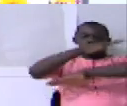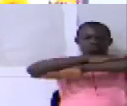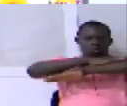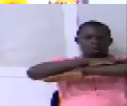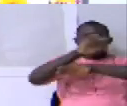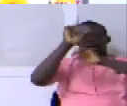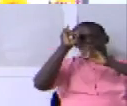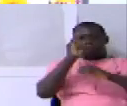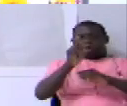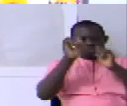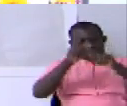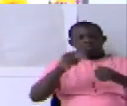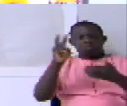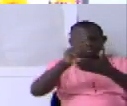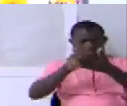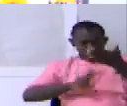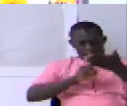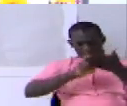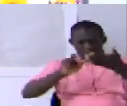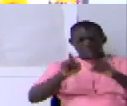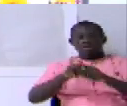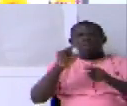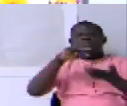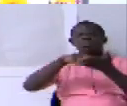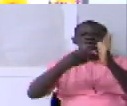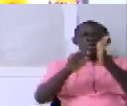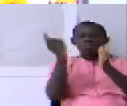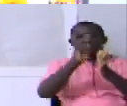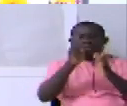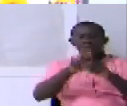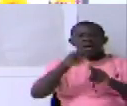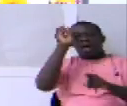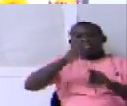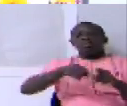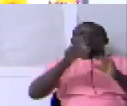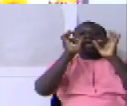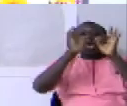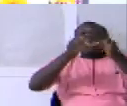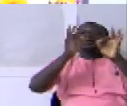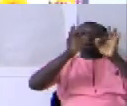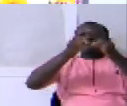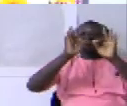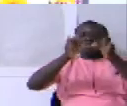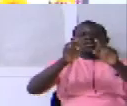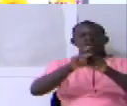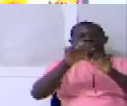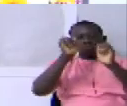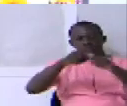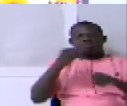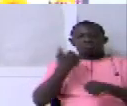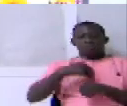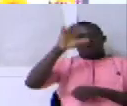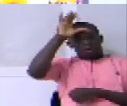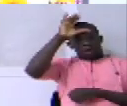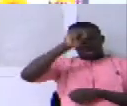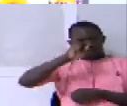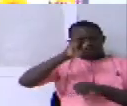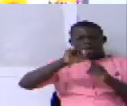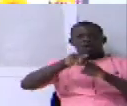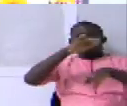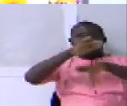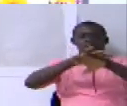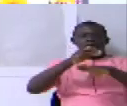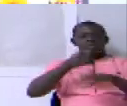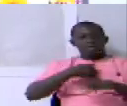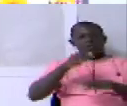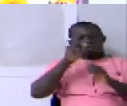what the writing itself means, I have to pass through explanations for them to digest it to me,